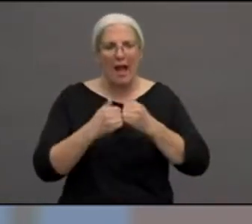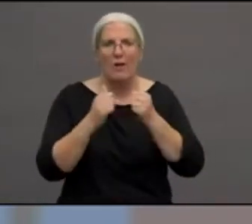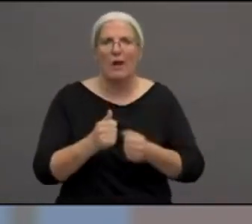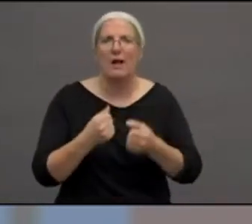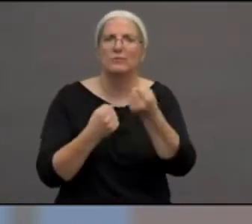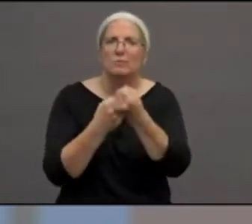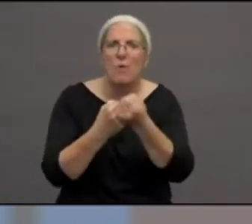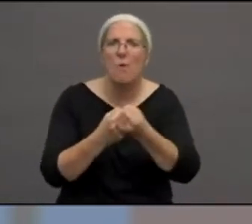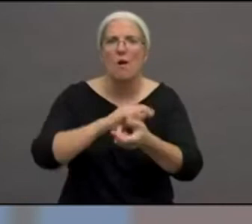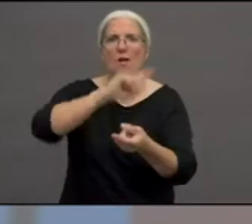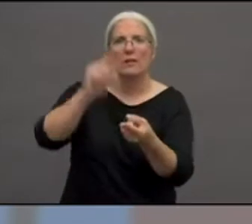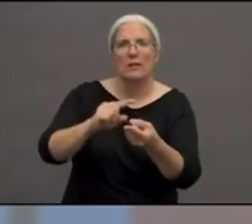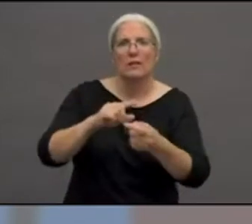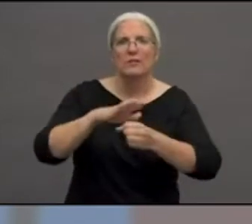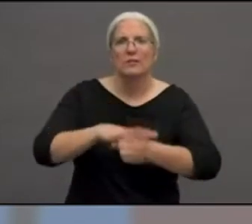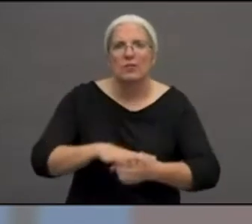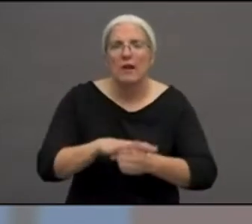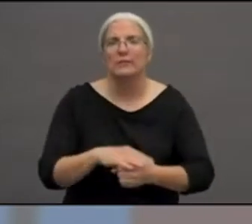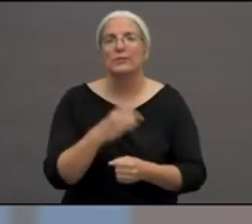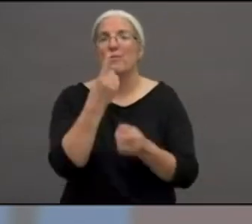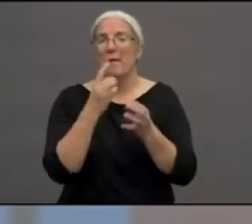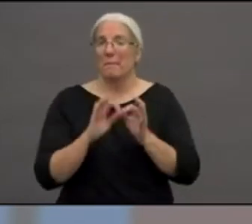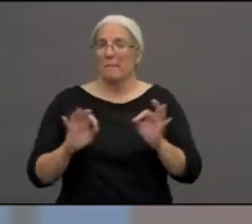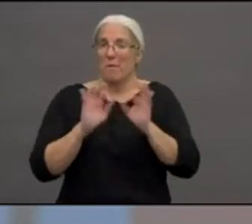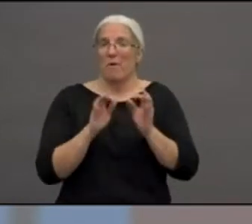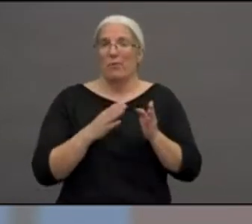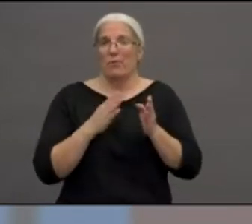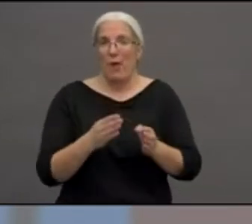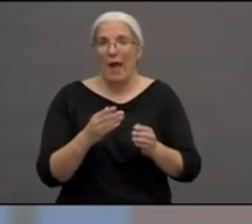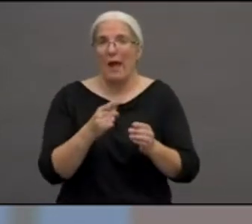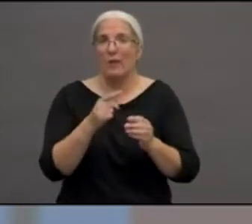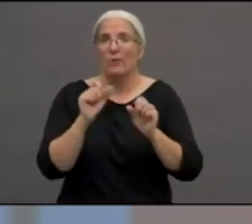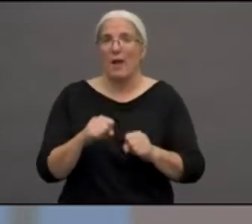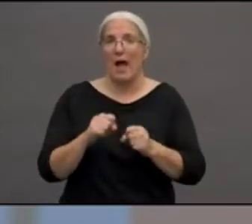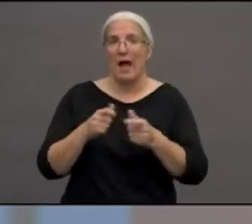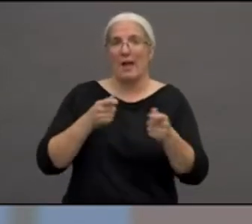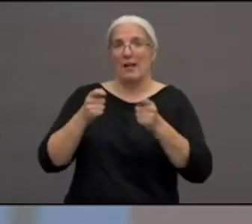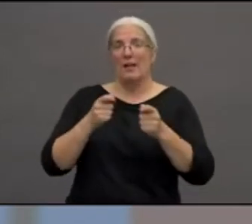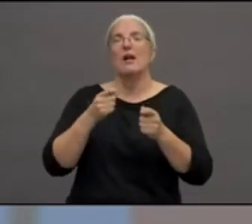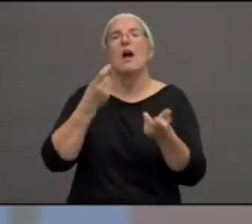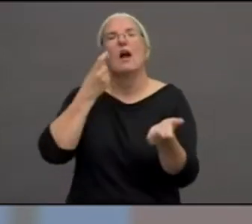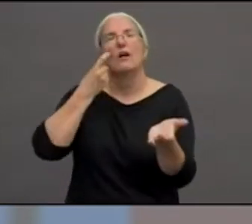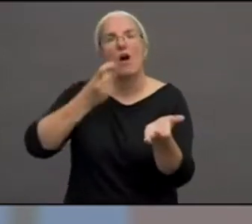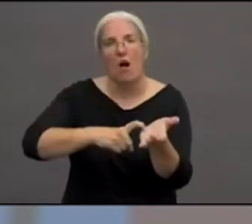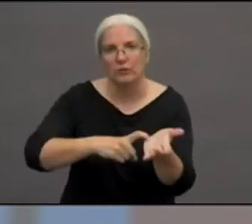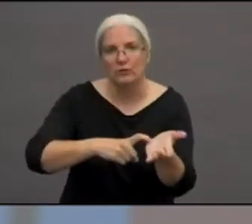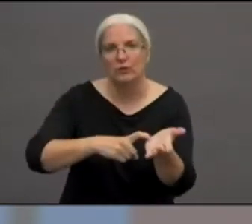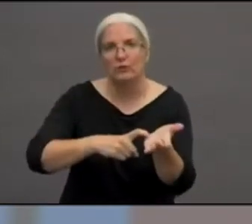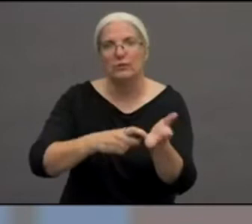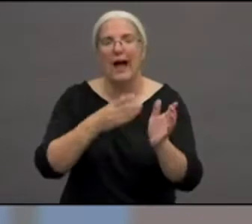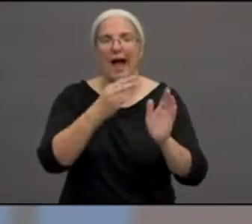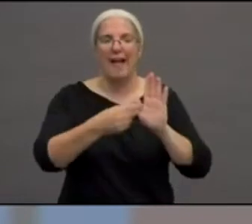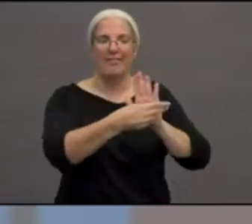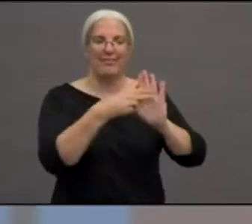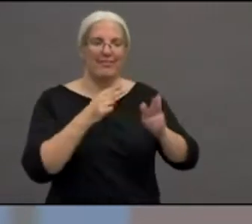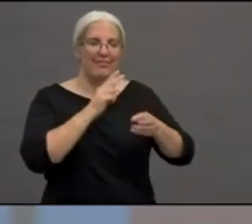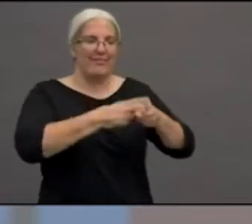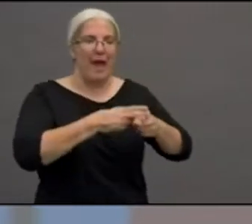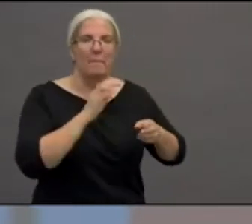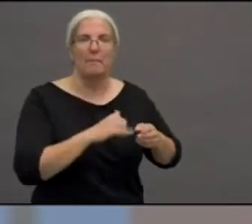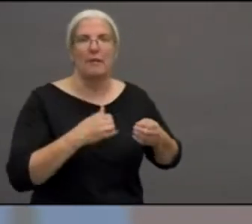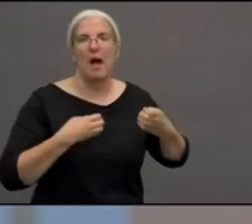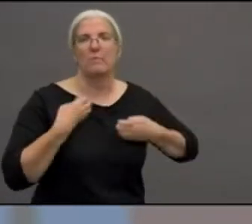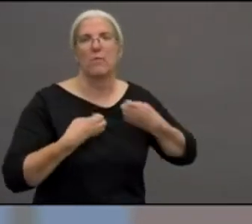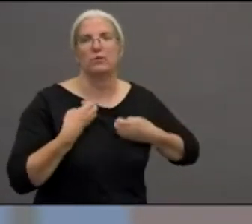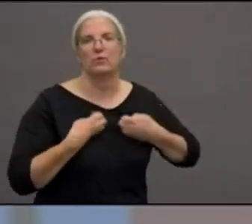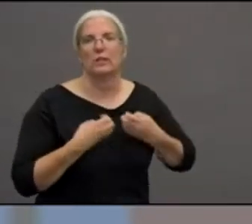important strategy is to acknowledge your feelings, and if you can, to be able to name them. There's an expression related to feelings called